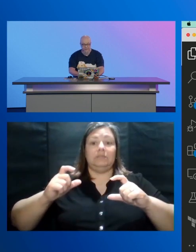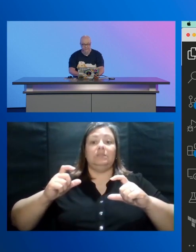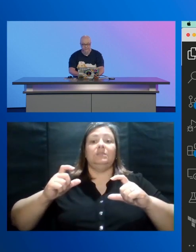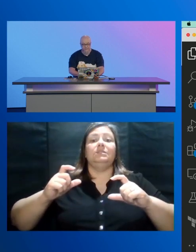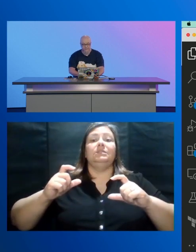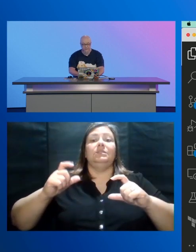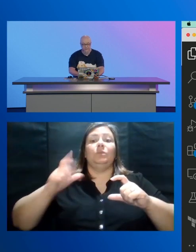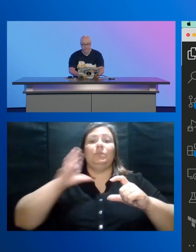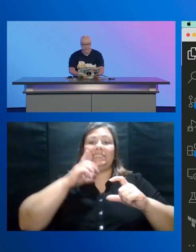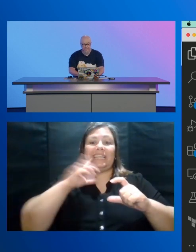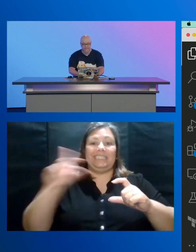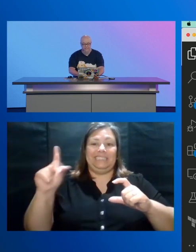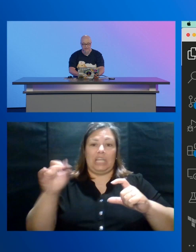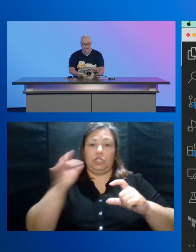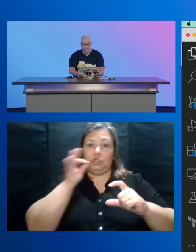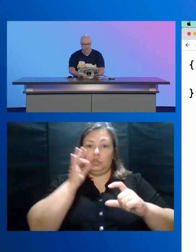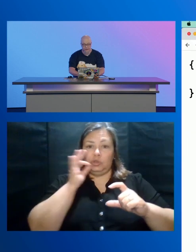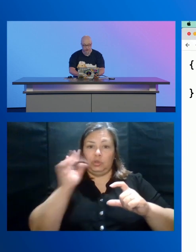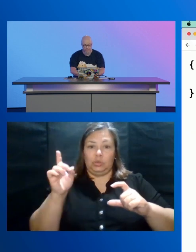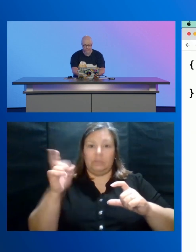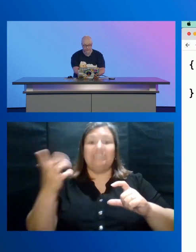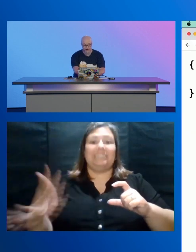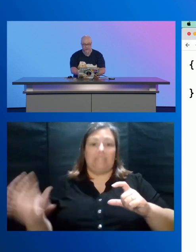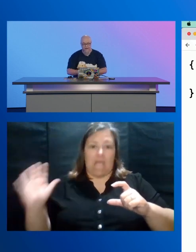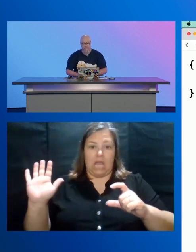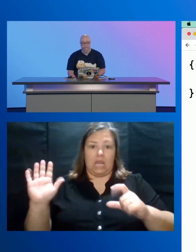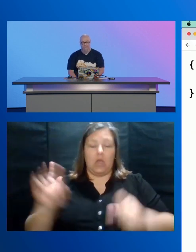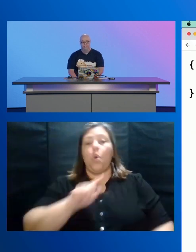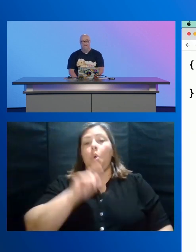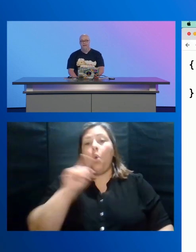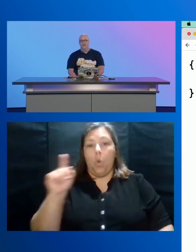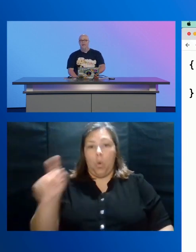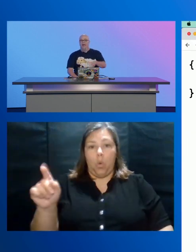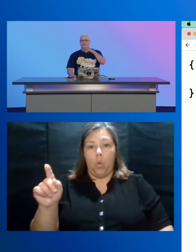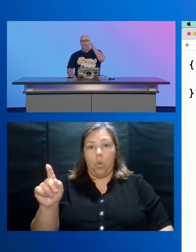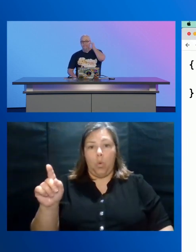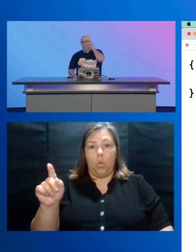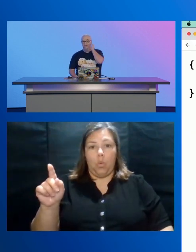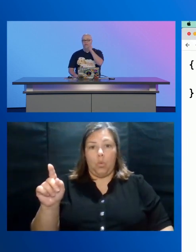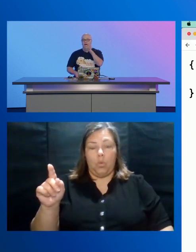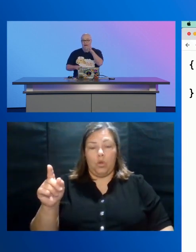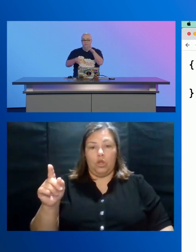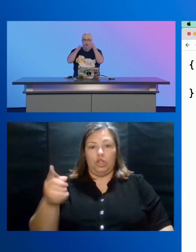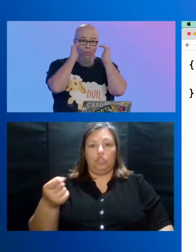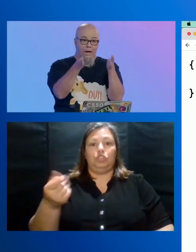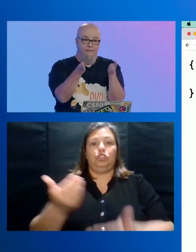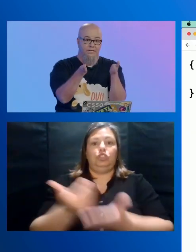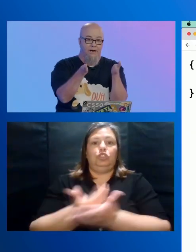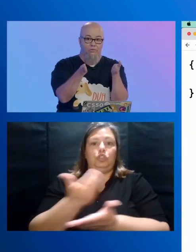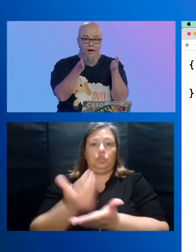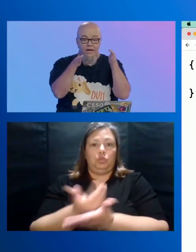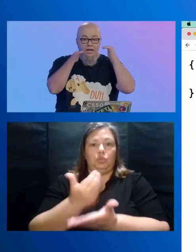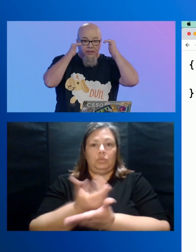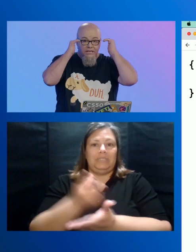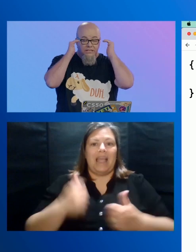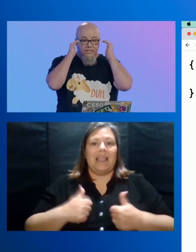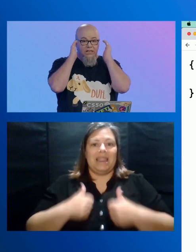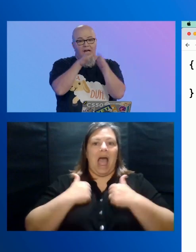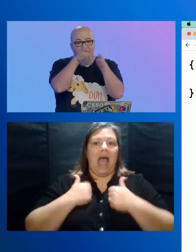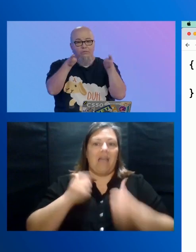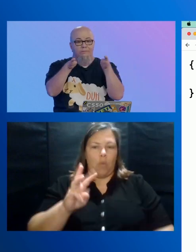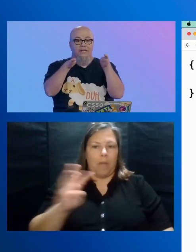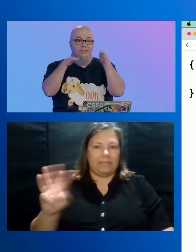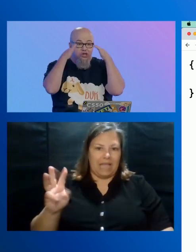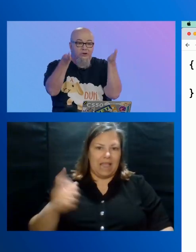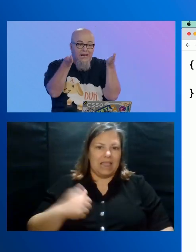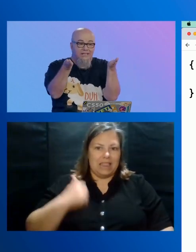done in a minute. And it's done. So I go over here and I refresh that, and this is a live website, right? This is a